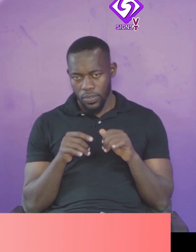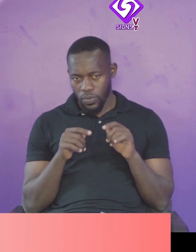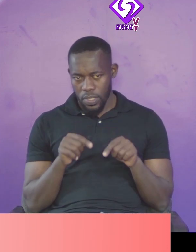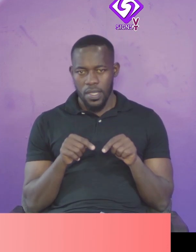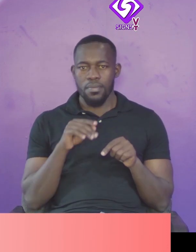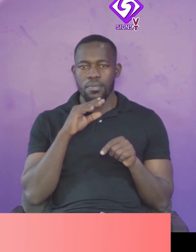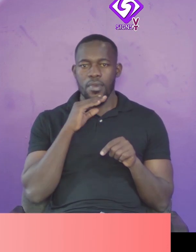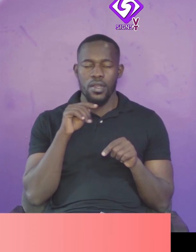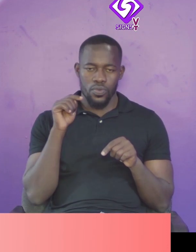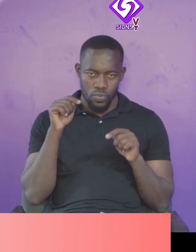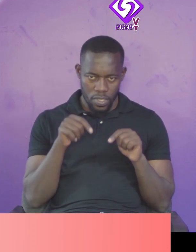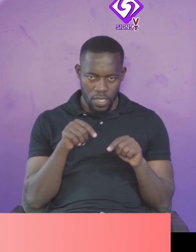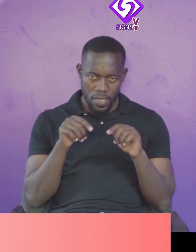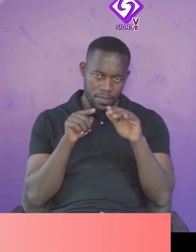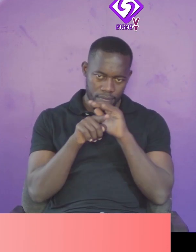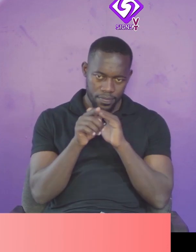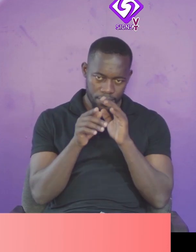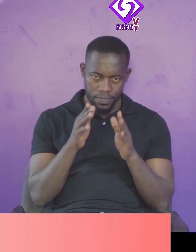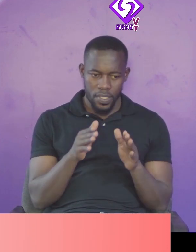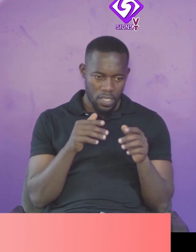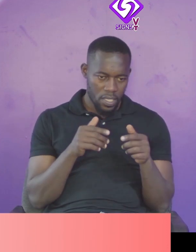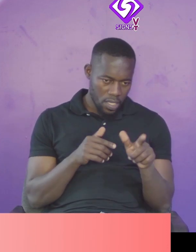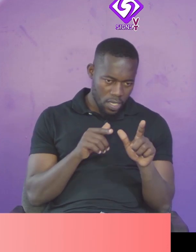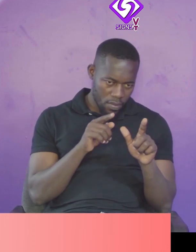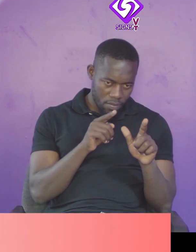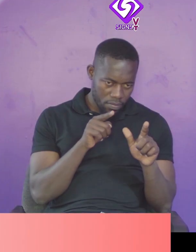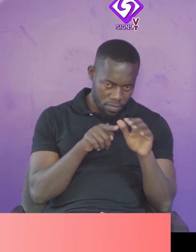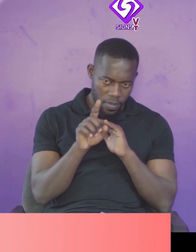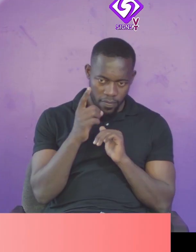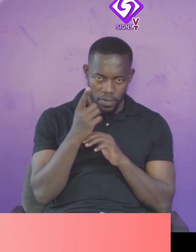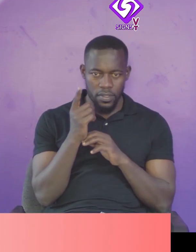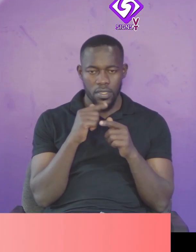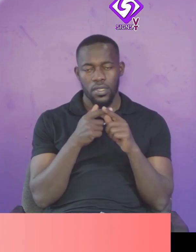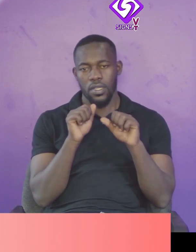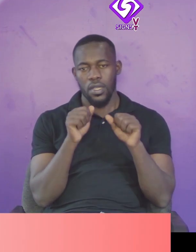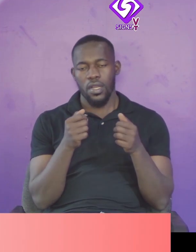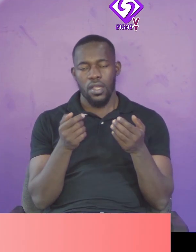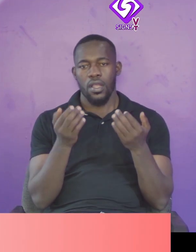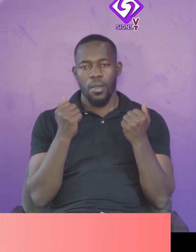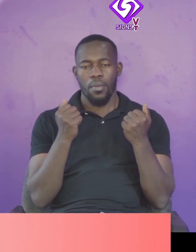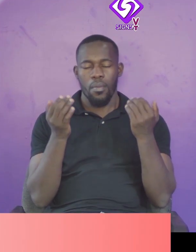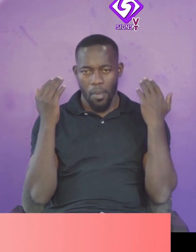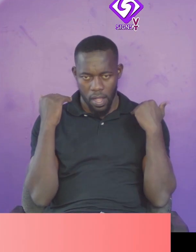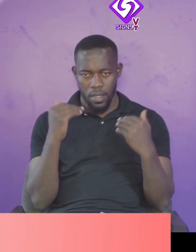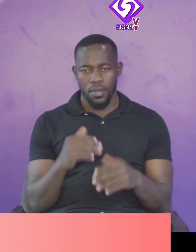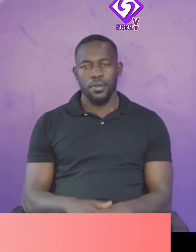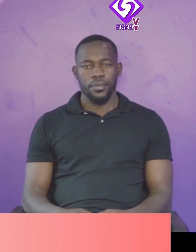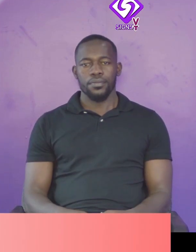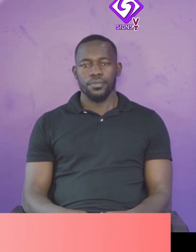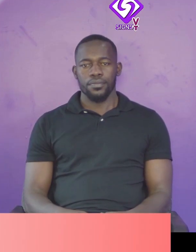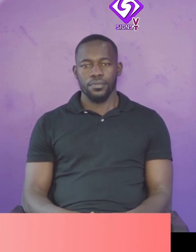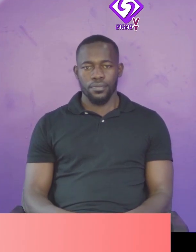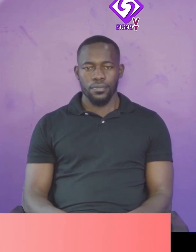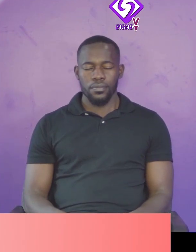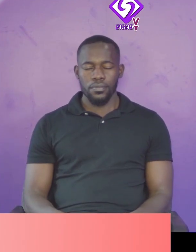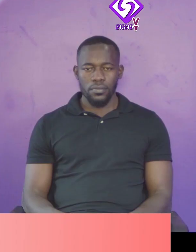Yeah. So I think let him score fast so that we can focus on other things he does on the ground.